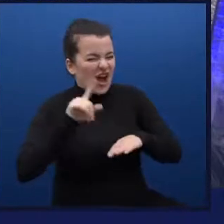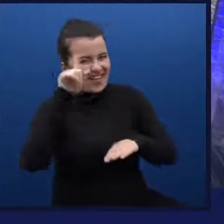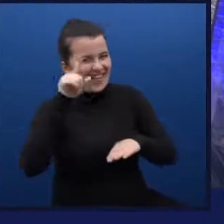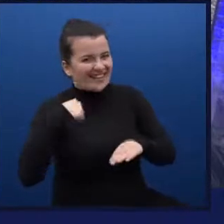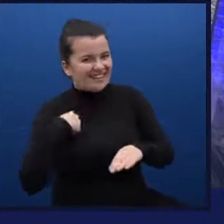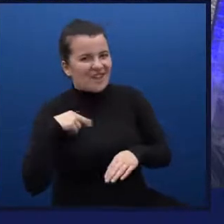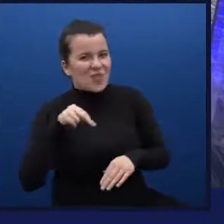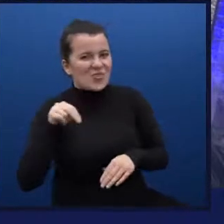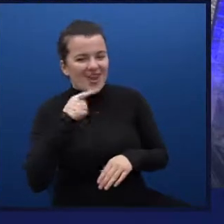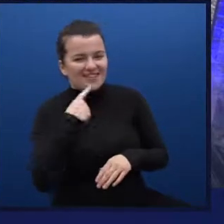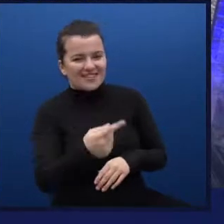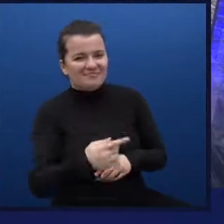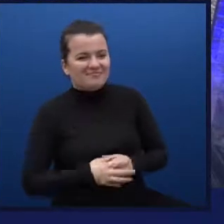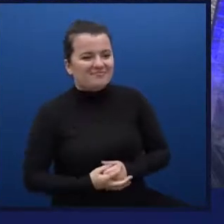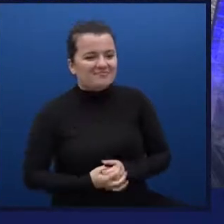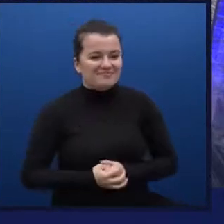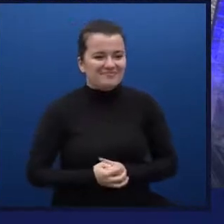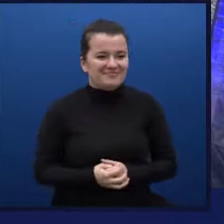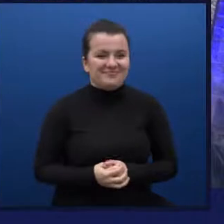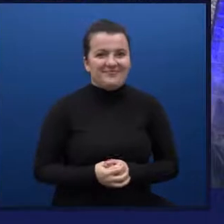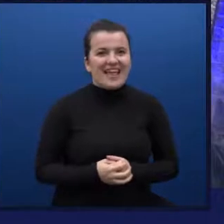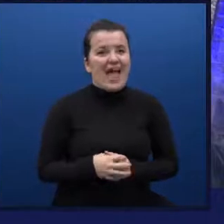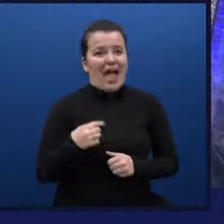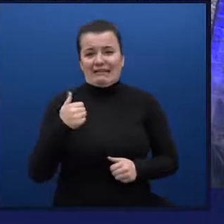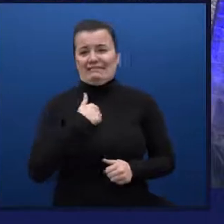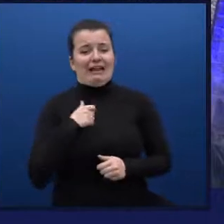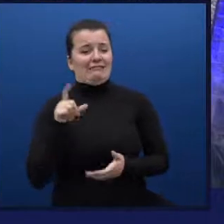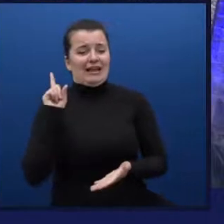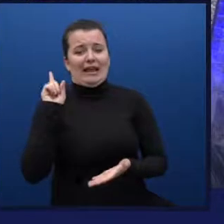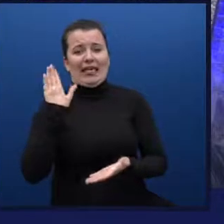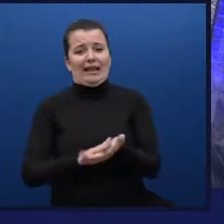problem. I accidentally muted myself.